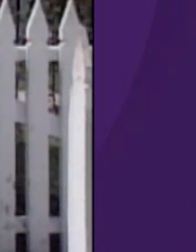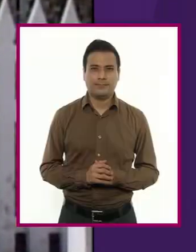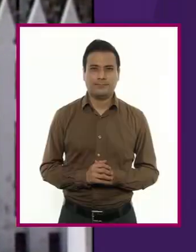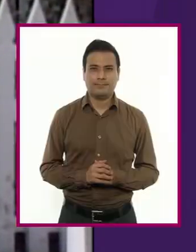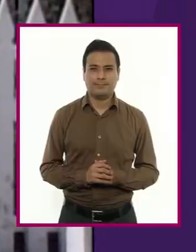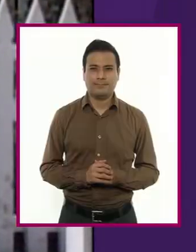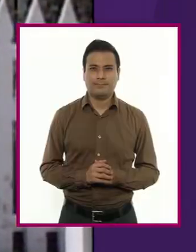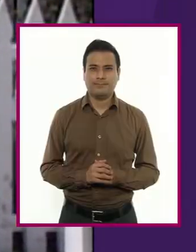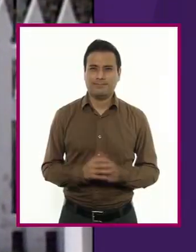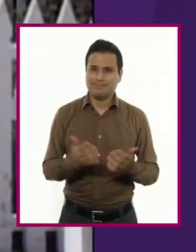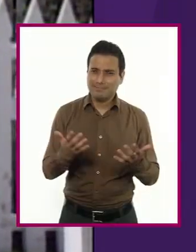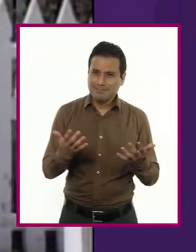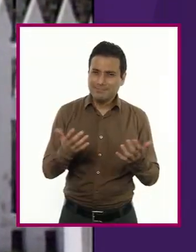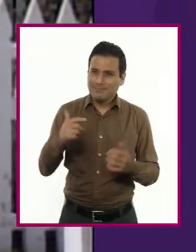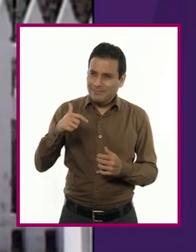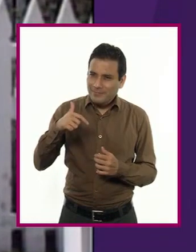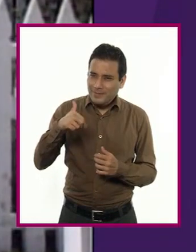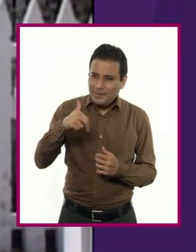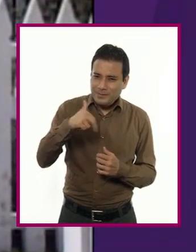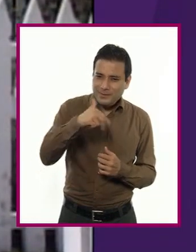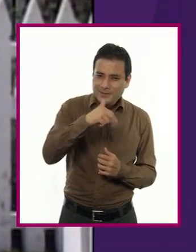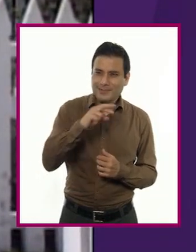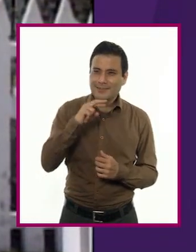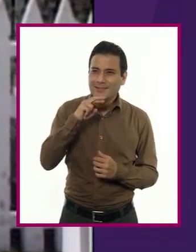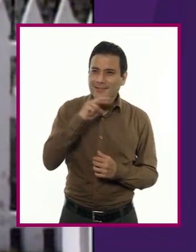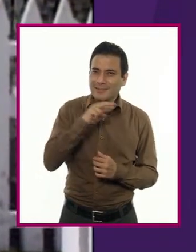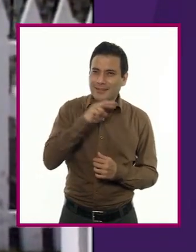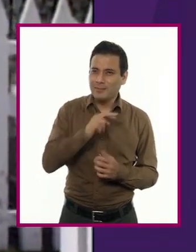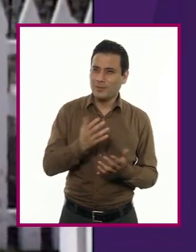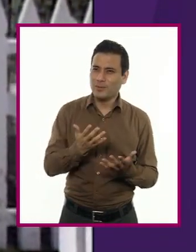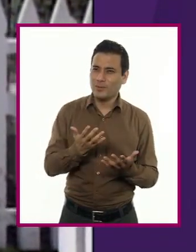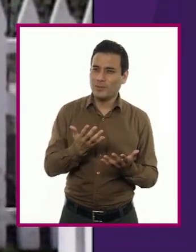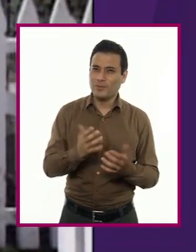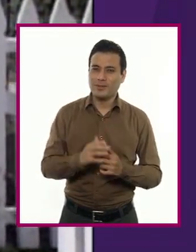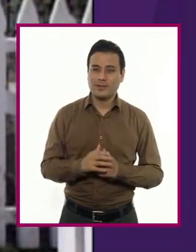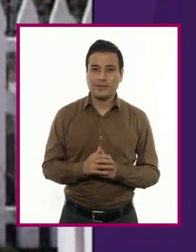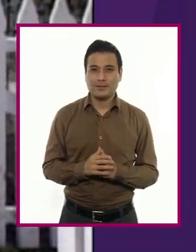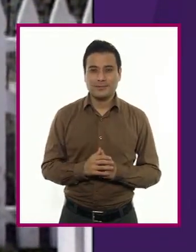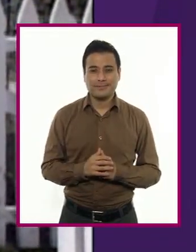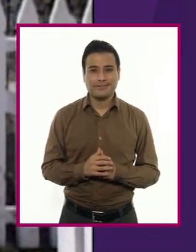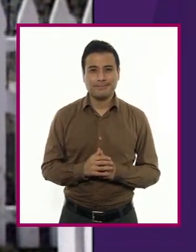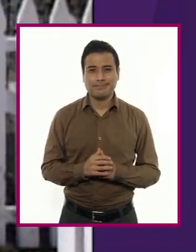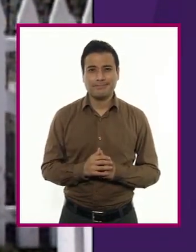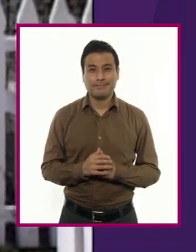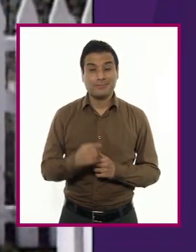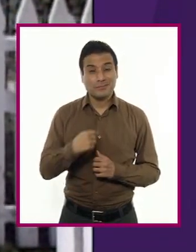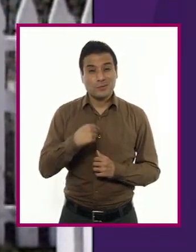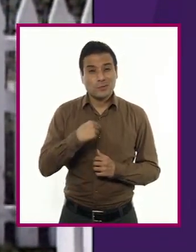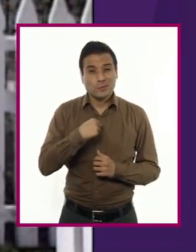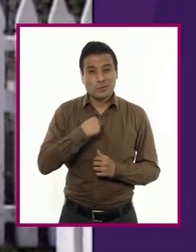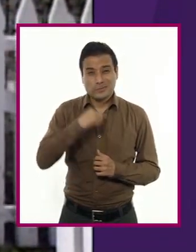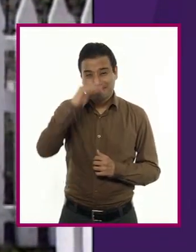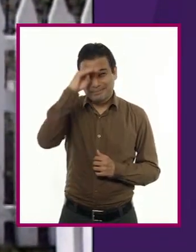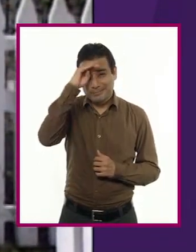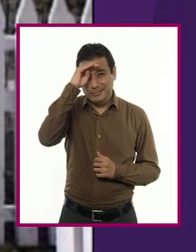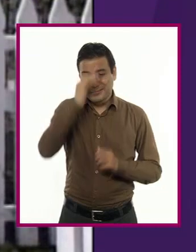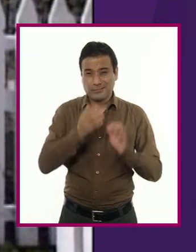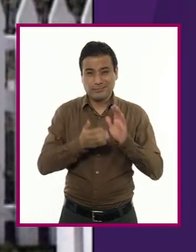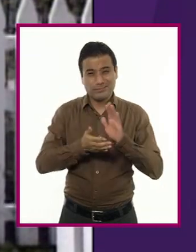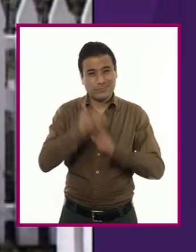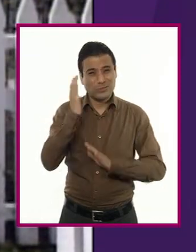Mark, walk a little faster. Come on. Sorry, Dizzy. I think I'll go home.